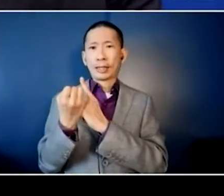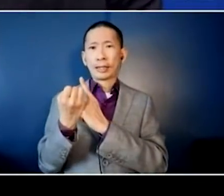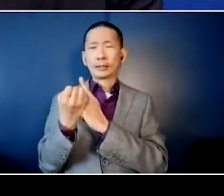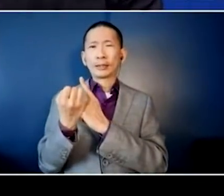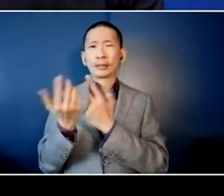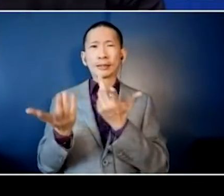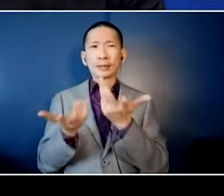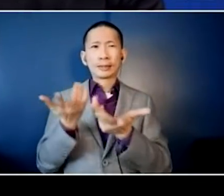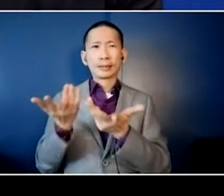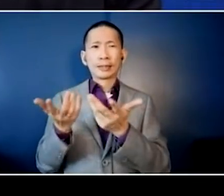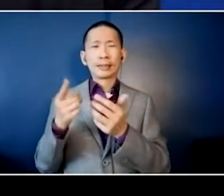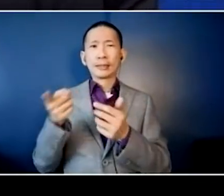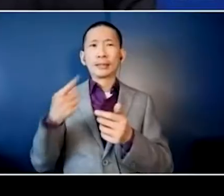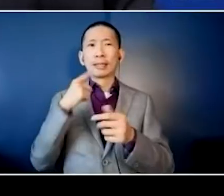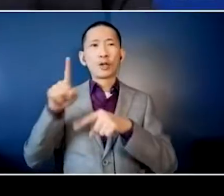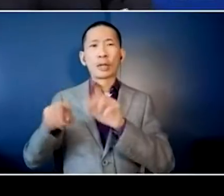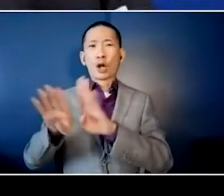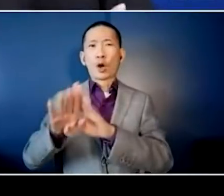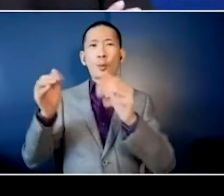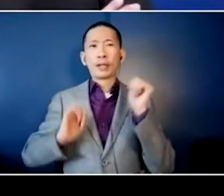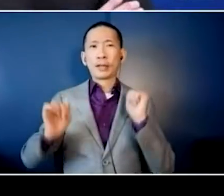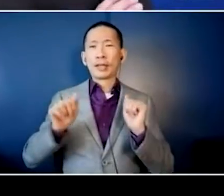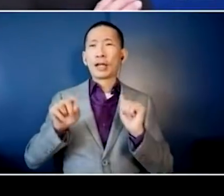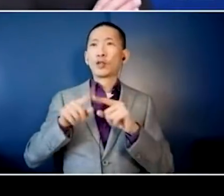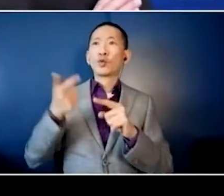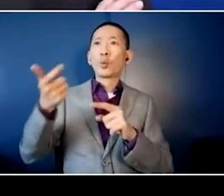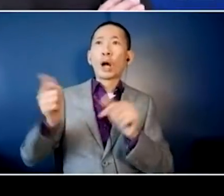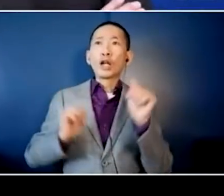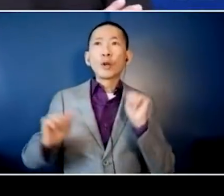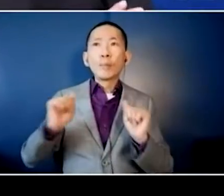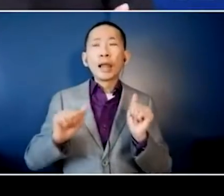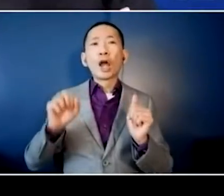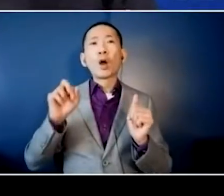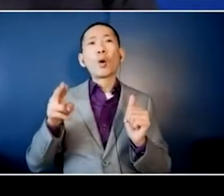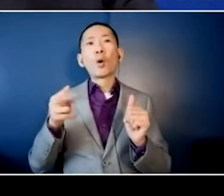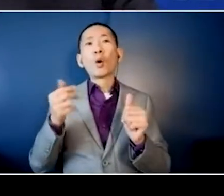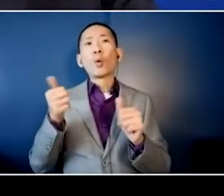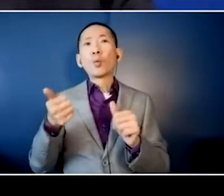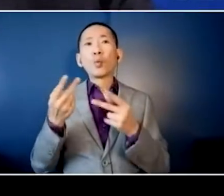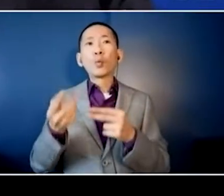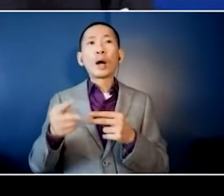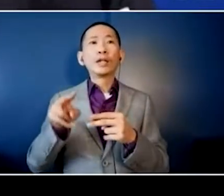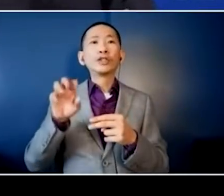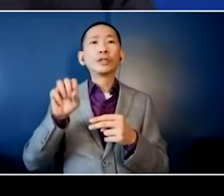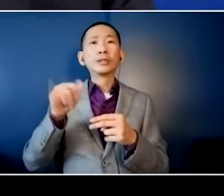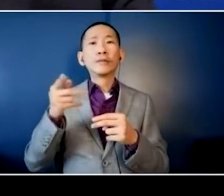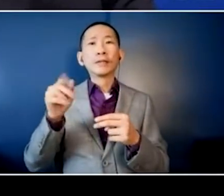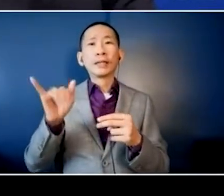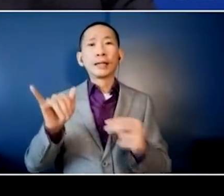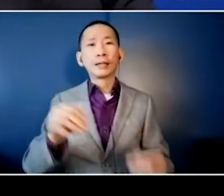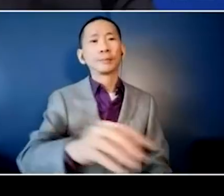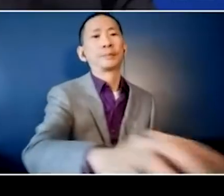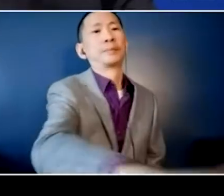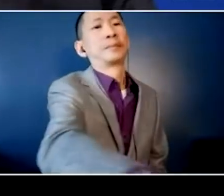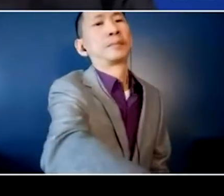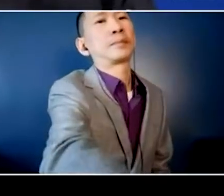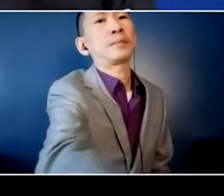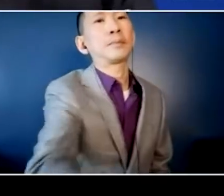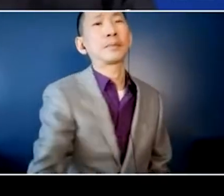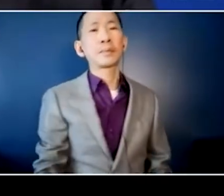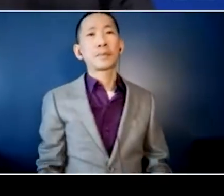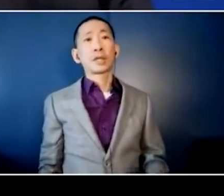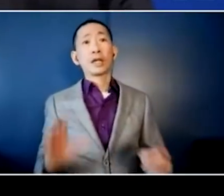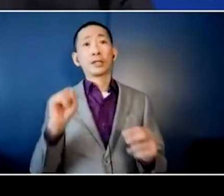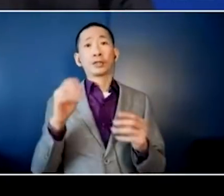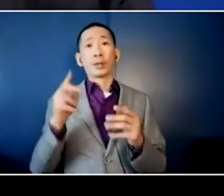you can't go in a theater to watch a play or to watch a symphony or to watch a ballet? So the